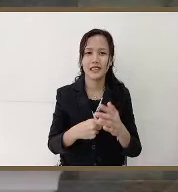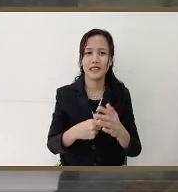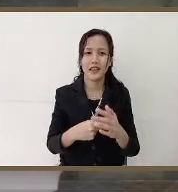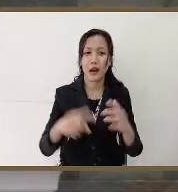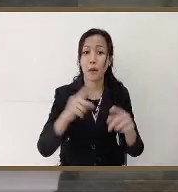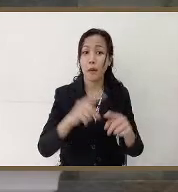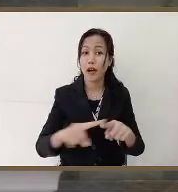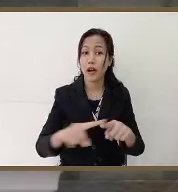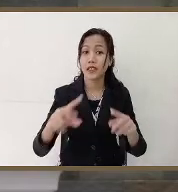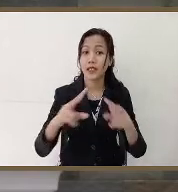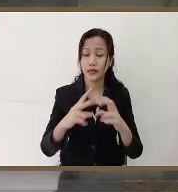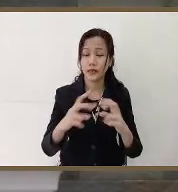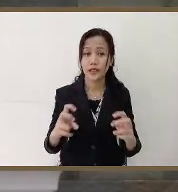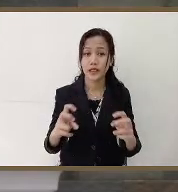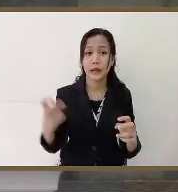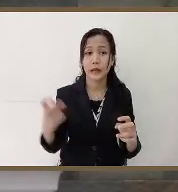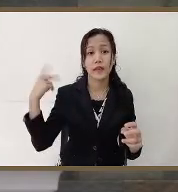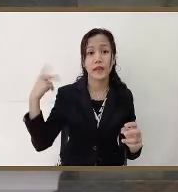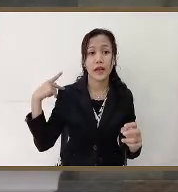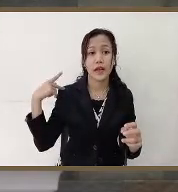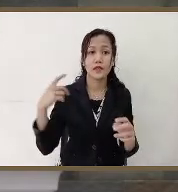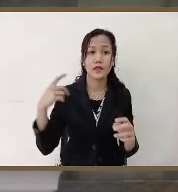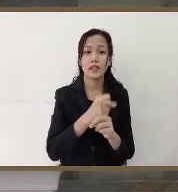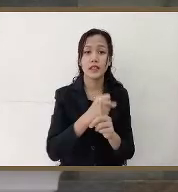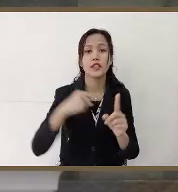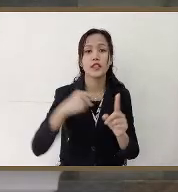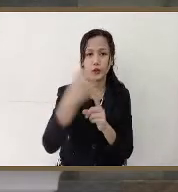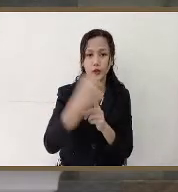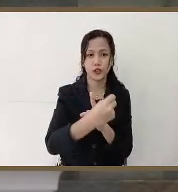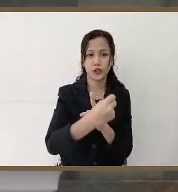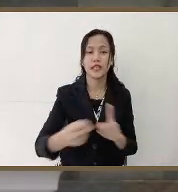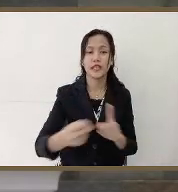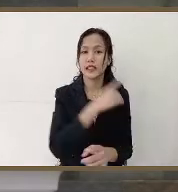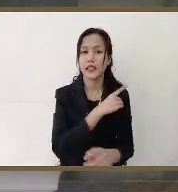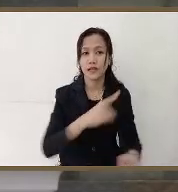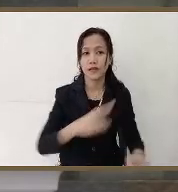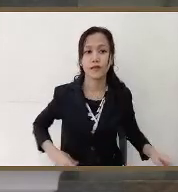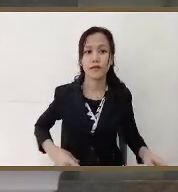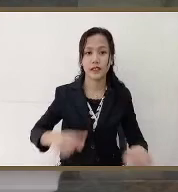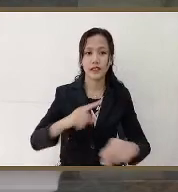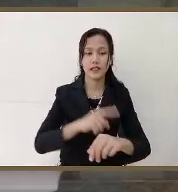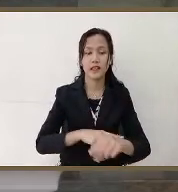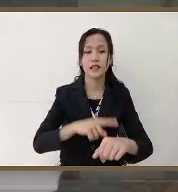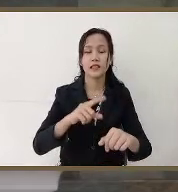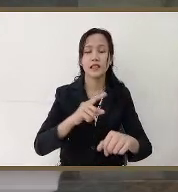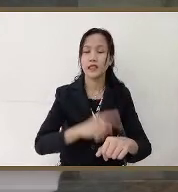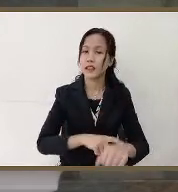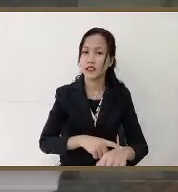though nandoon sa ganung sitwasyon si David during this time,